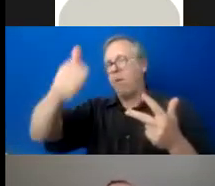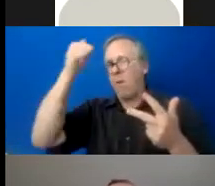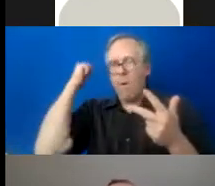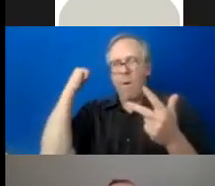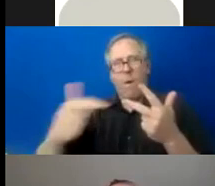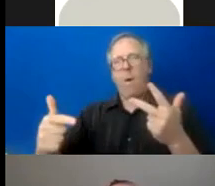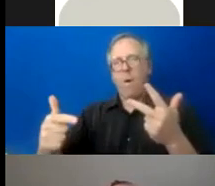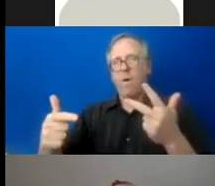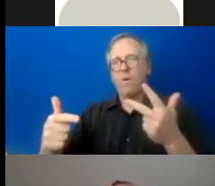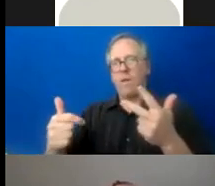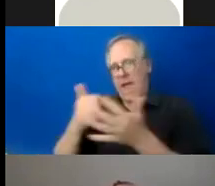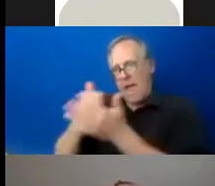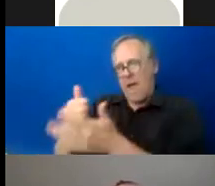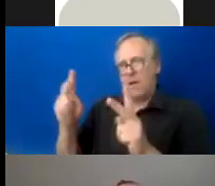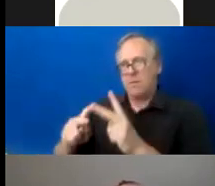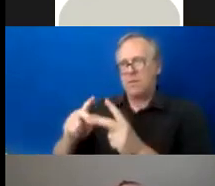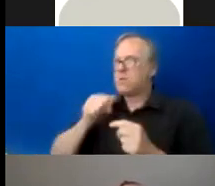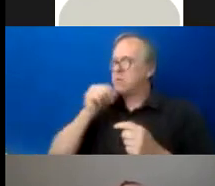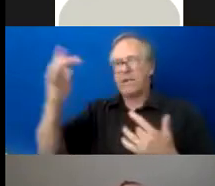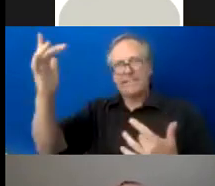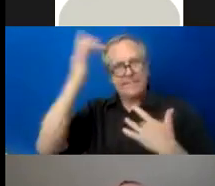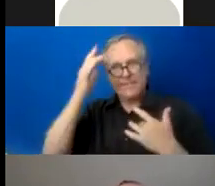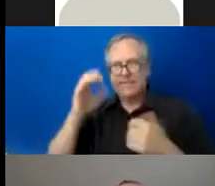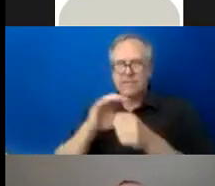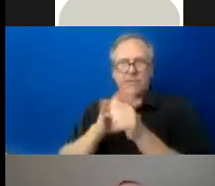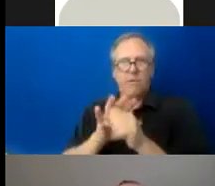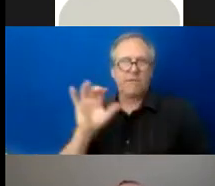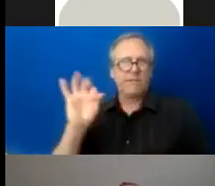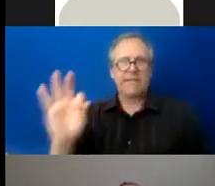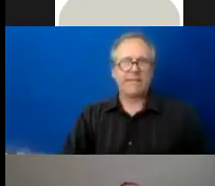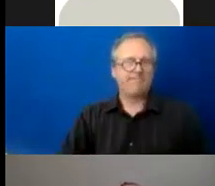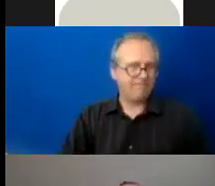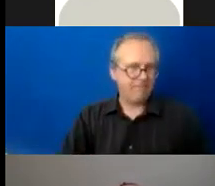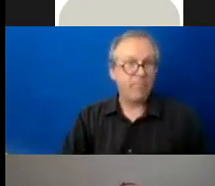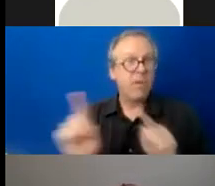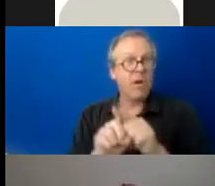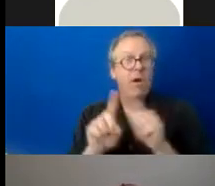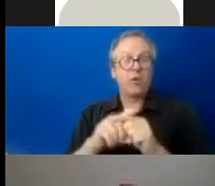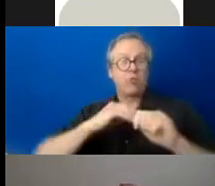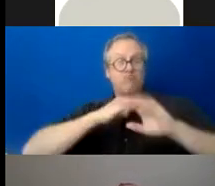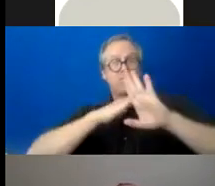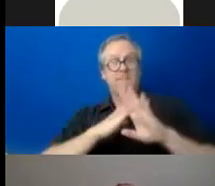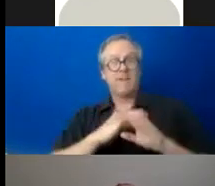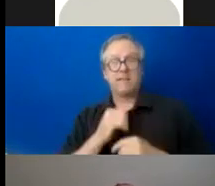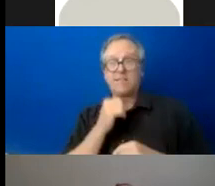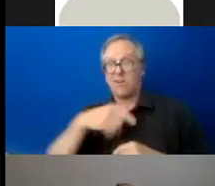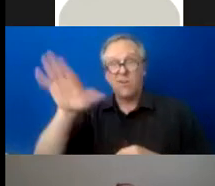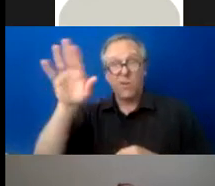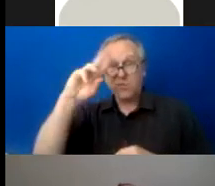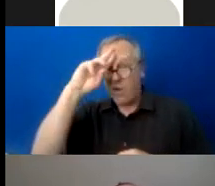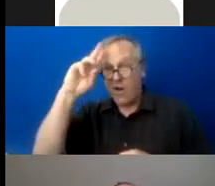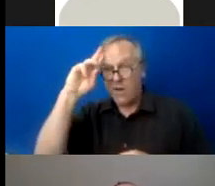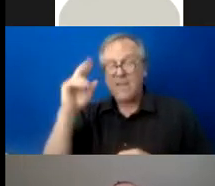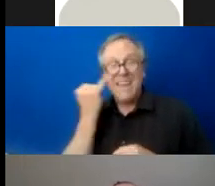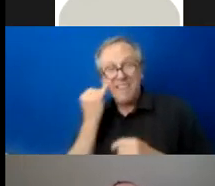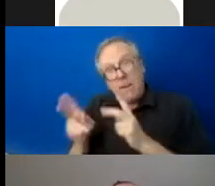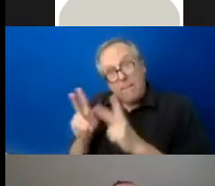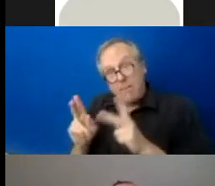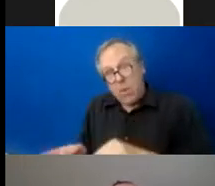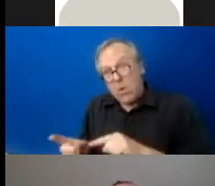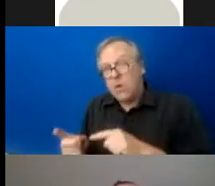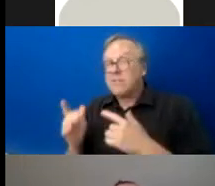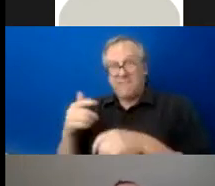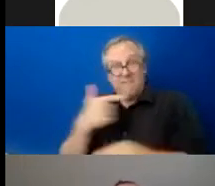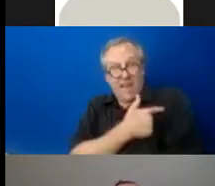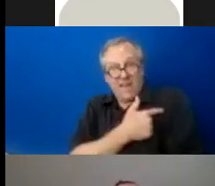stopping people from getting COVID-19. They also can help prevent serious illness, hospitalization, and death when those people who are